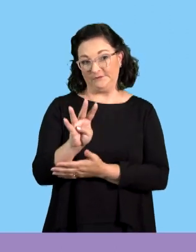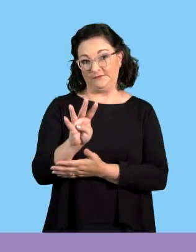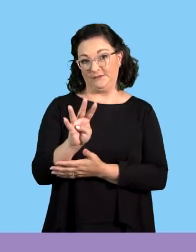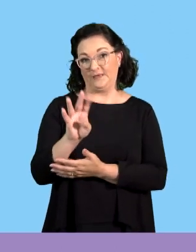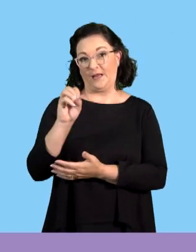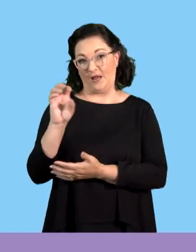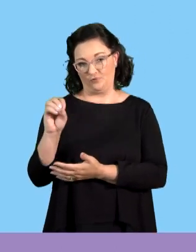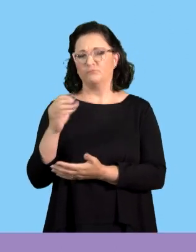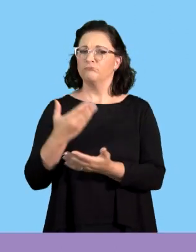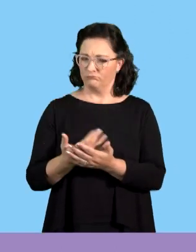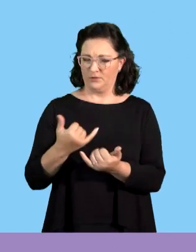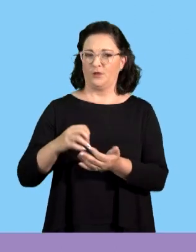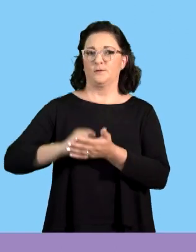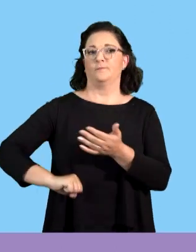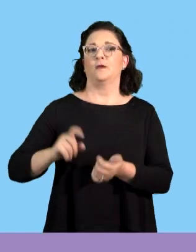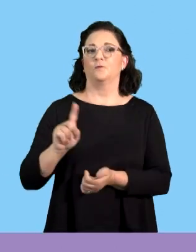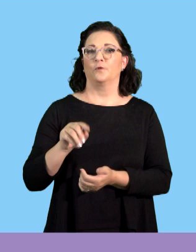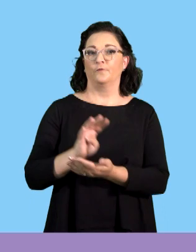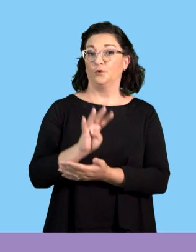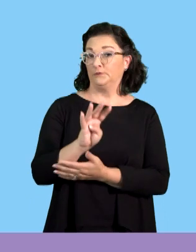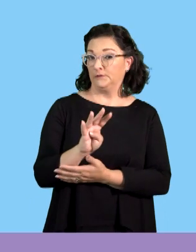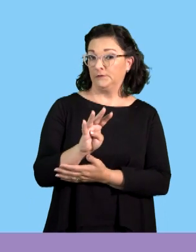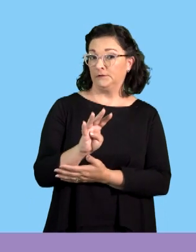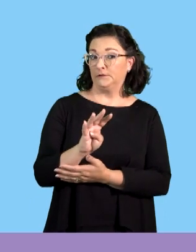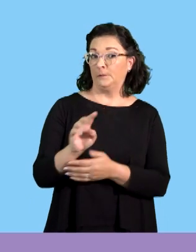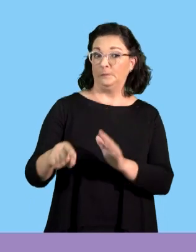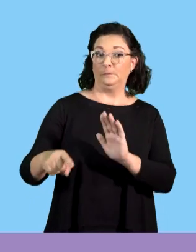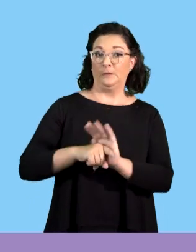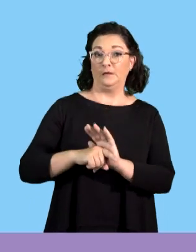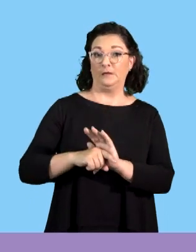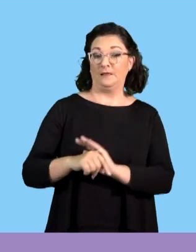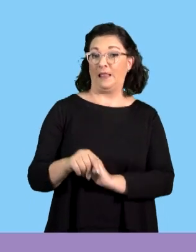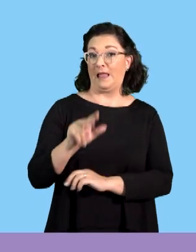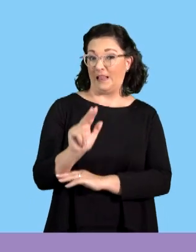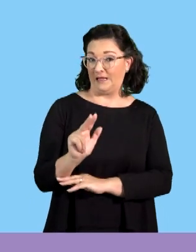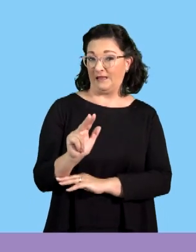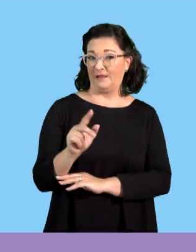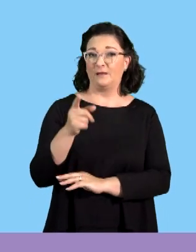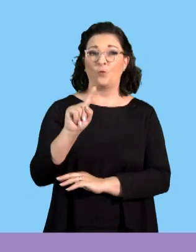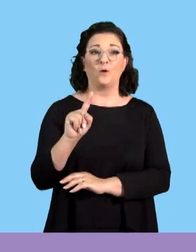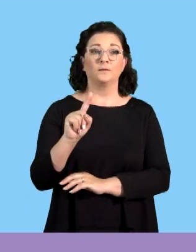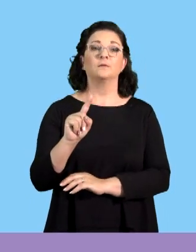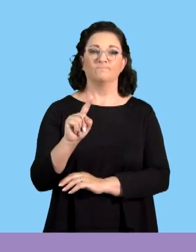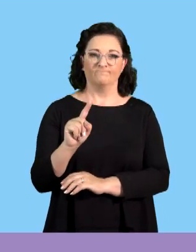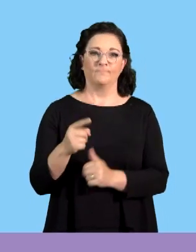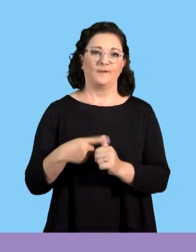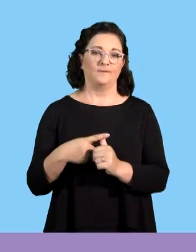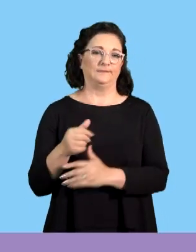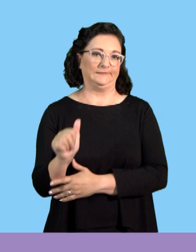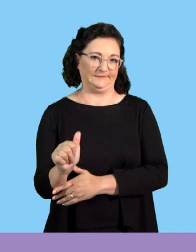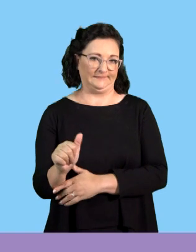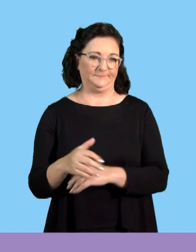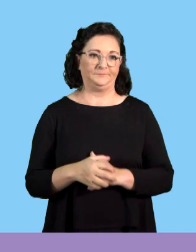Now we can continue with our subtraction. Now we say 14 hundredths subtract 8 hundredths, which will give you